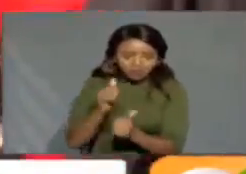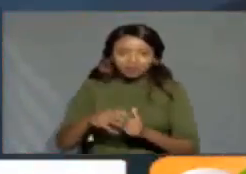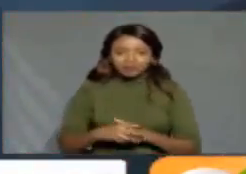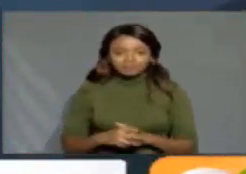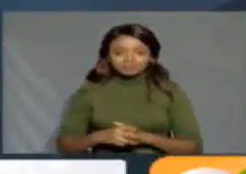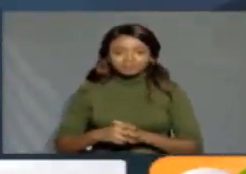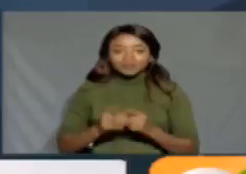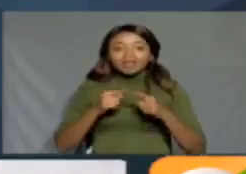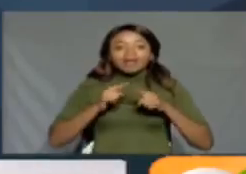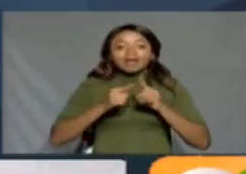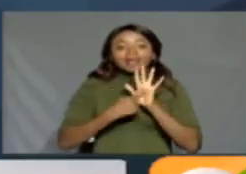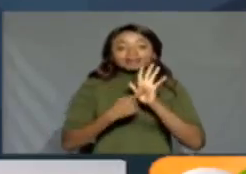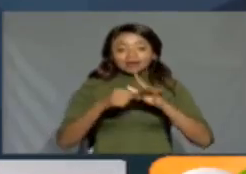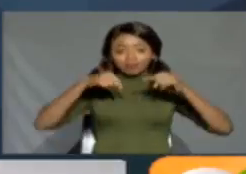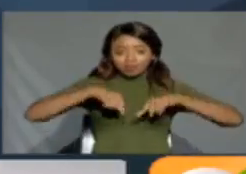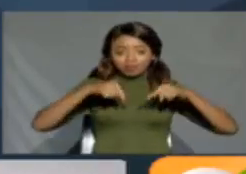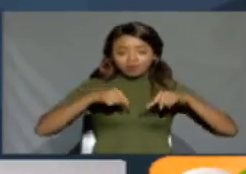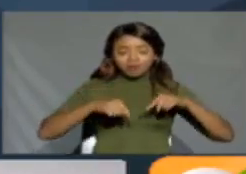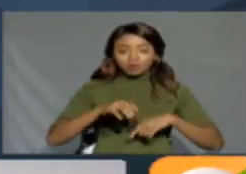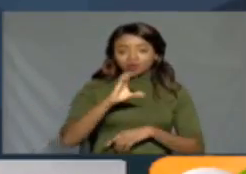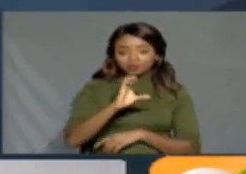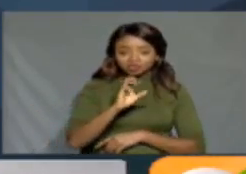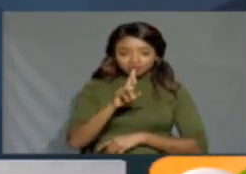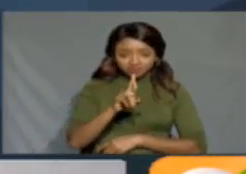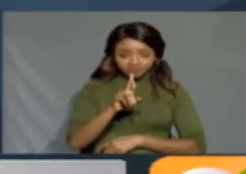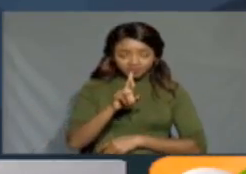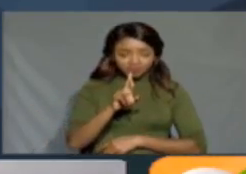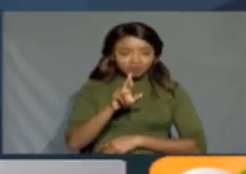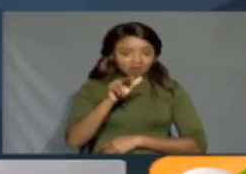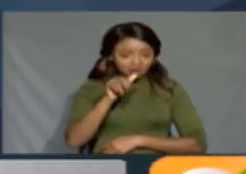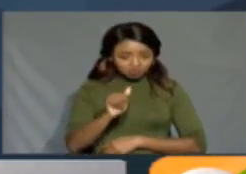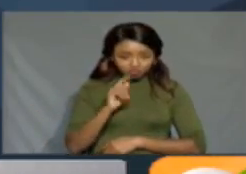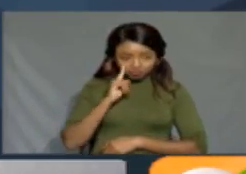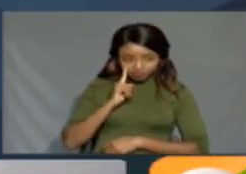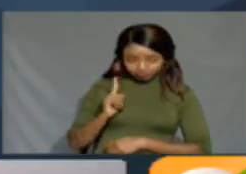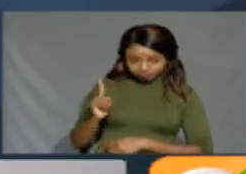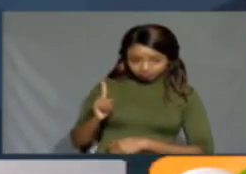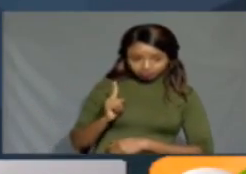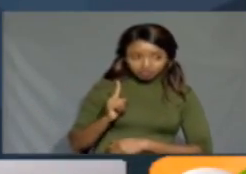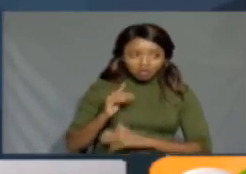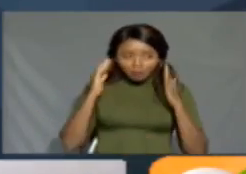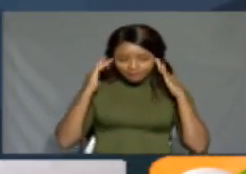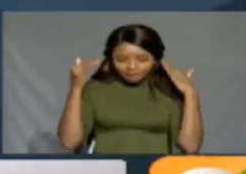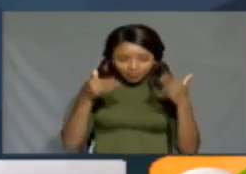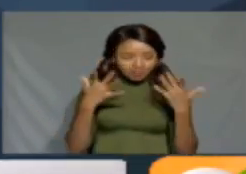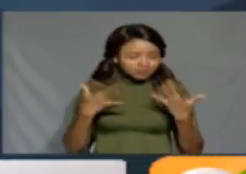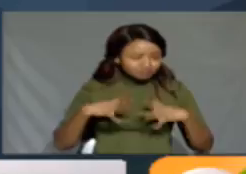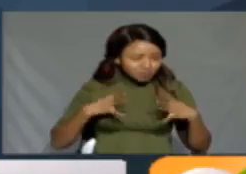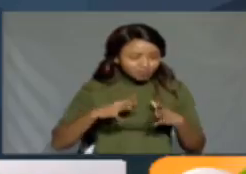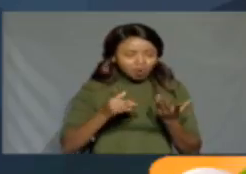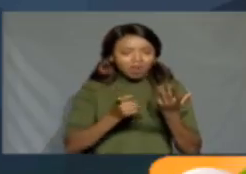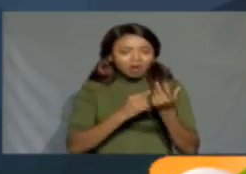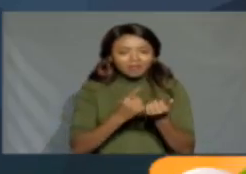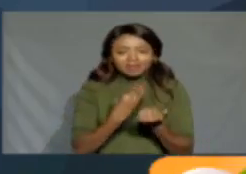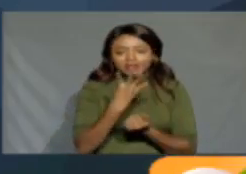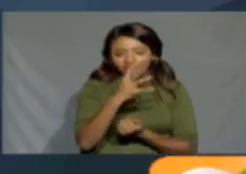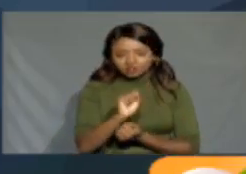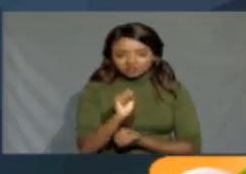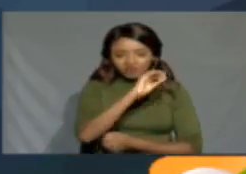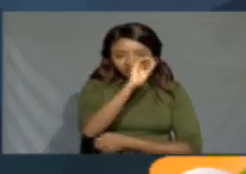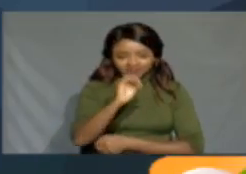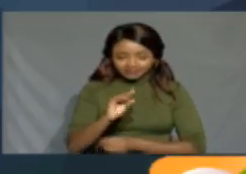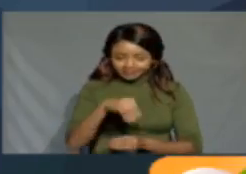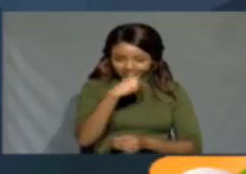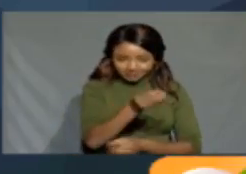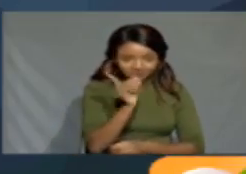units. Currently, the Commission on Revenue Allocation shares the equitable share of counties' revenues based on population by up to 45%.